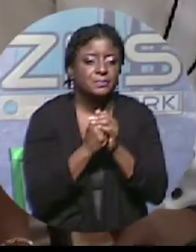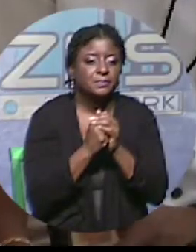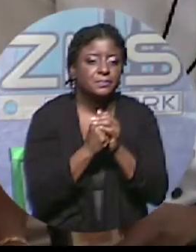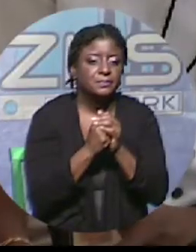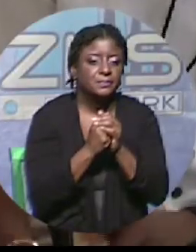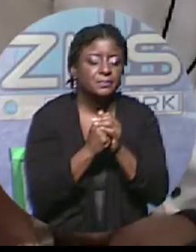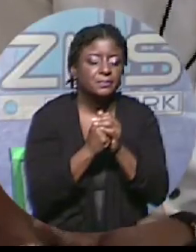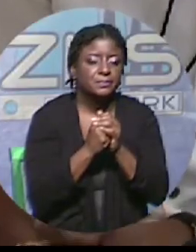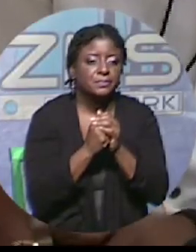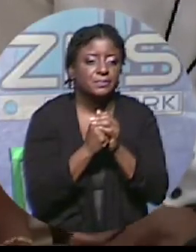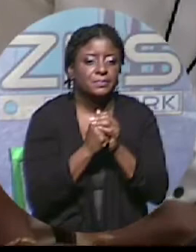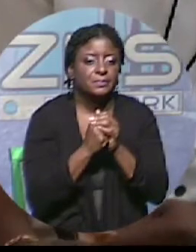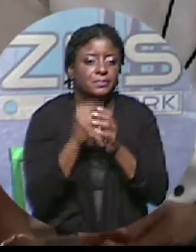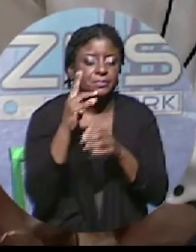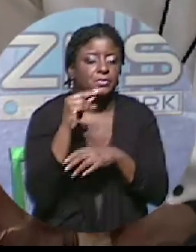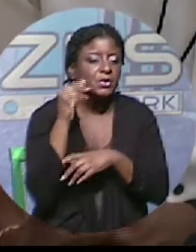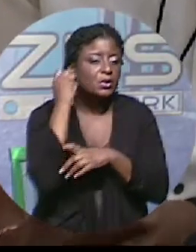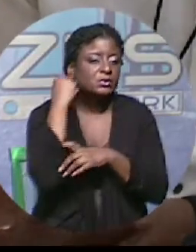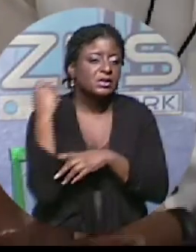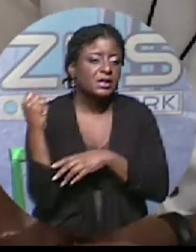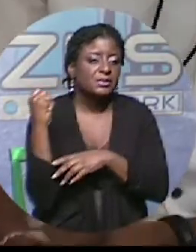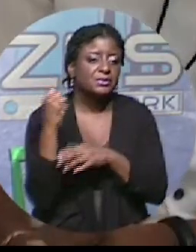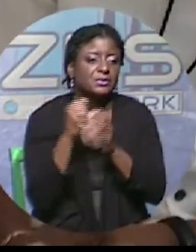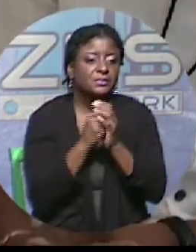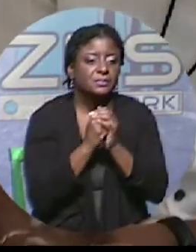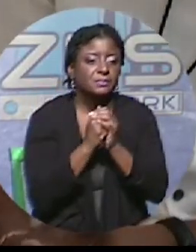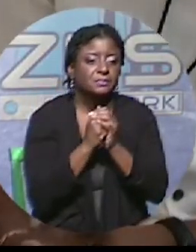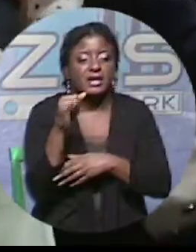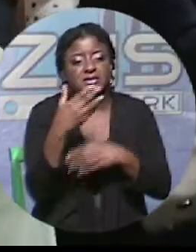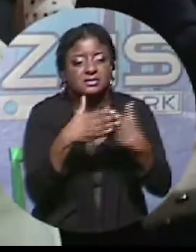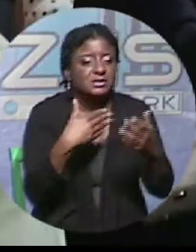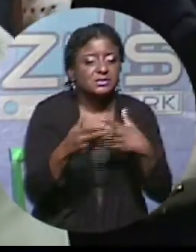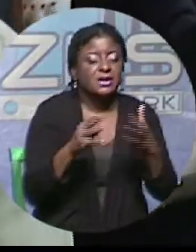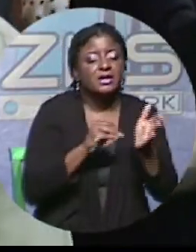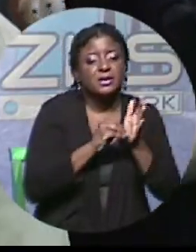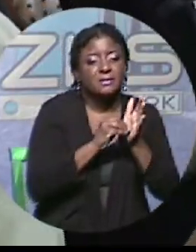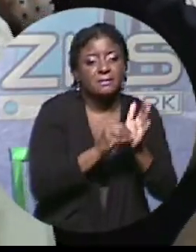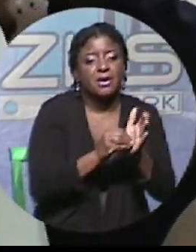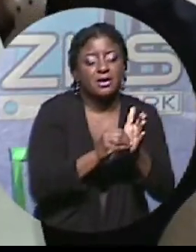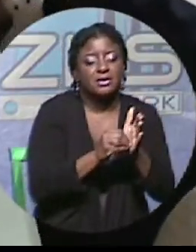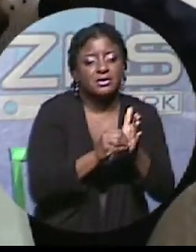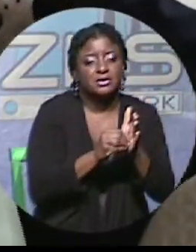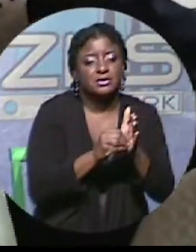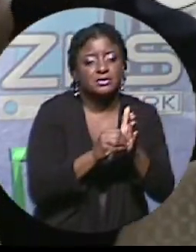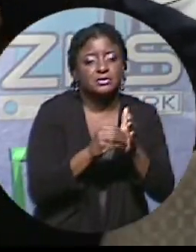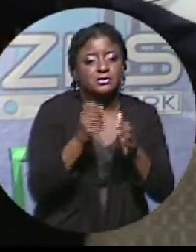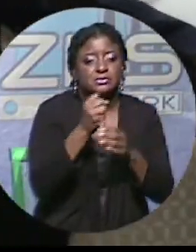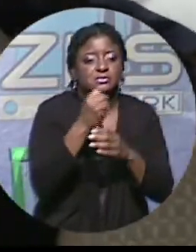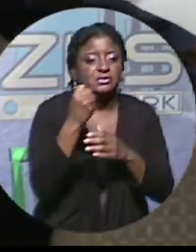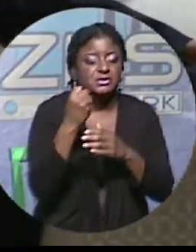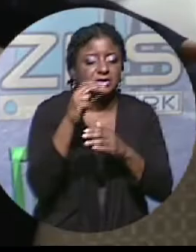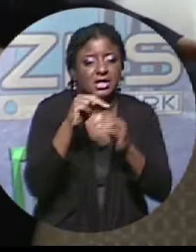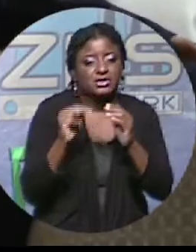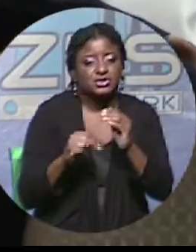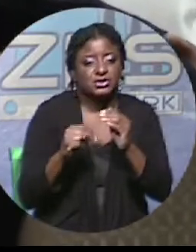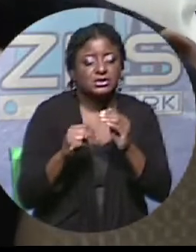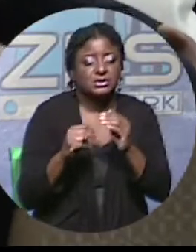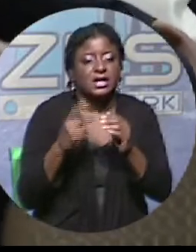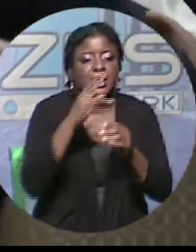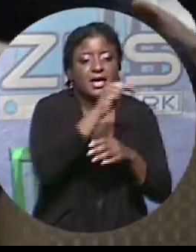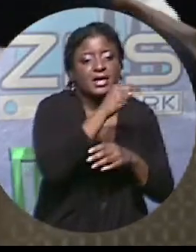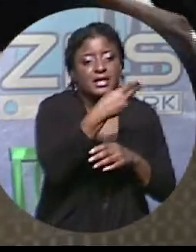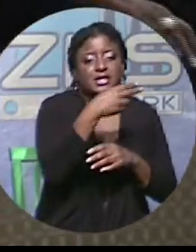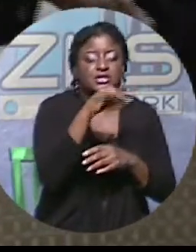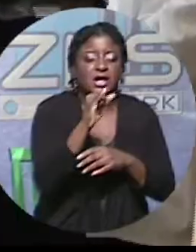for the implementation of N.H.I. And despite the model rejection by the UHRA, N.H.I. officials have the